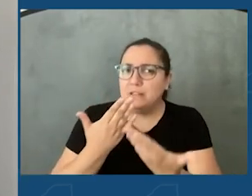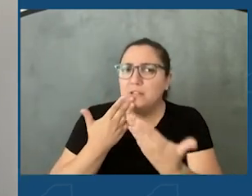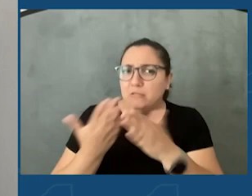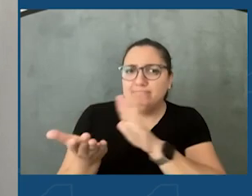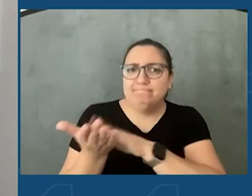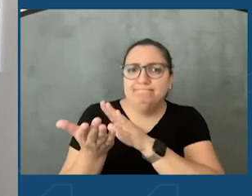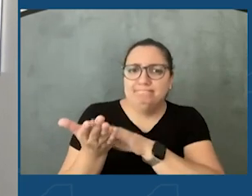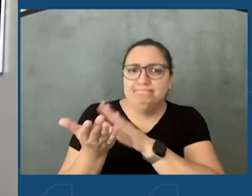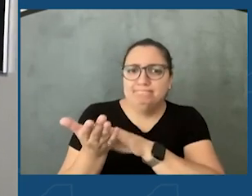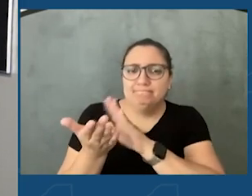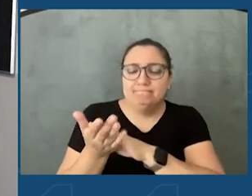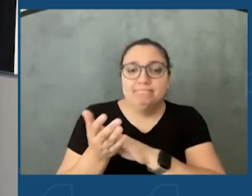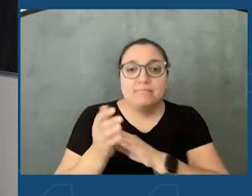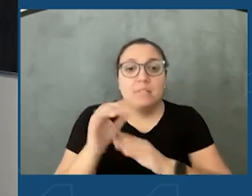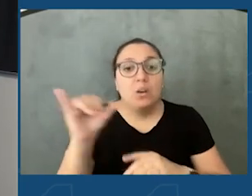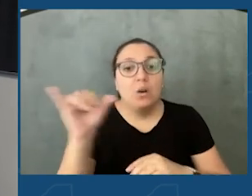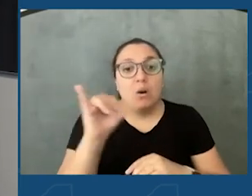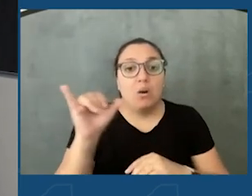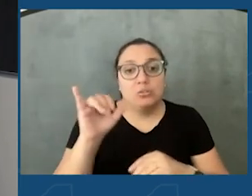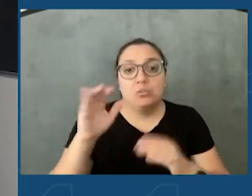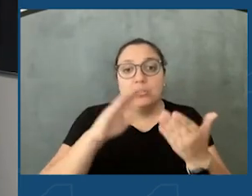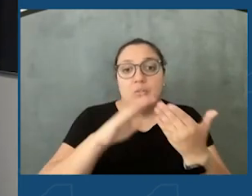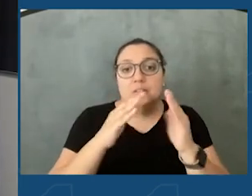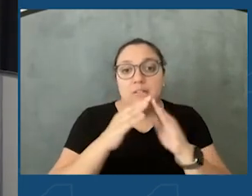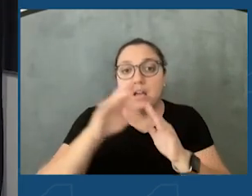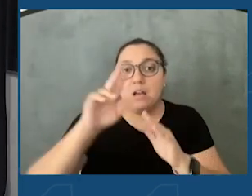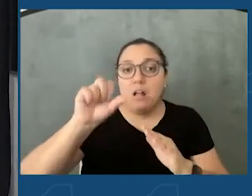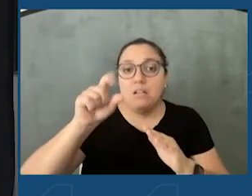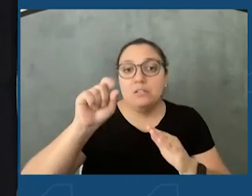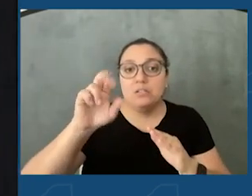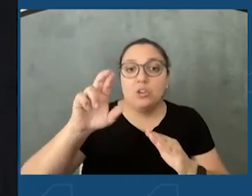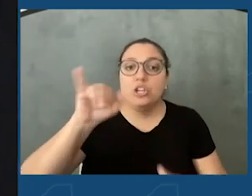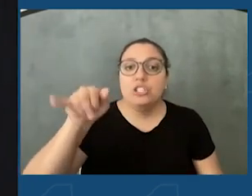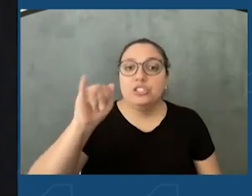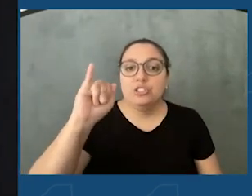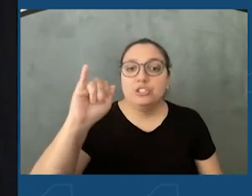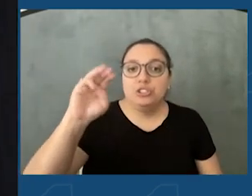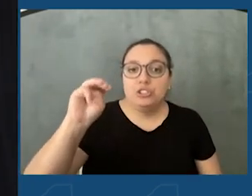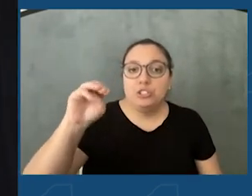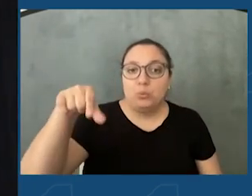We have our Town of Ulster supervisor, Jim Quigley is here, our supervisor.